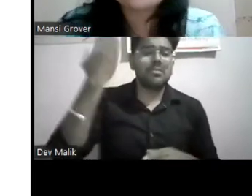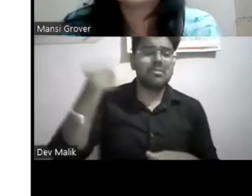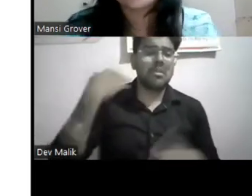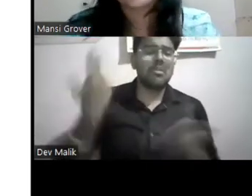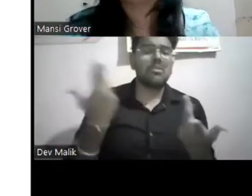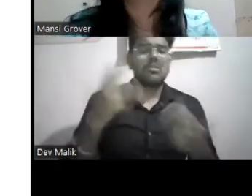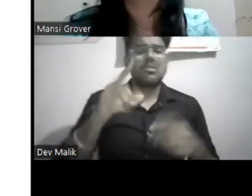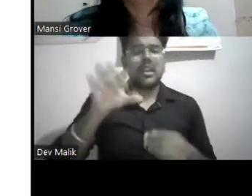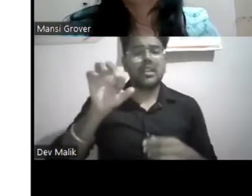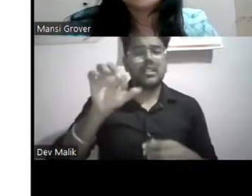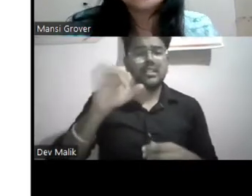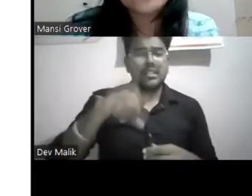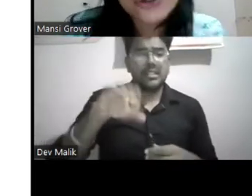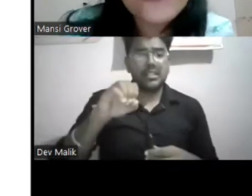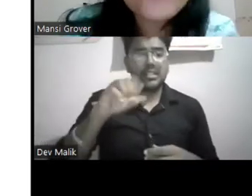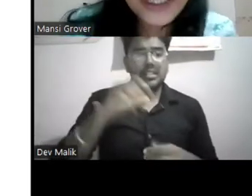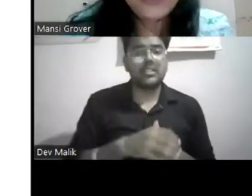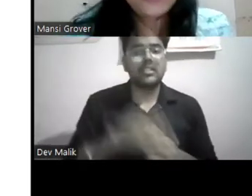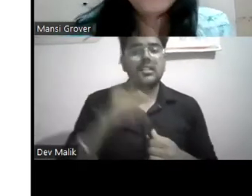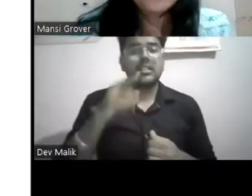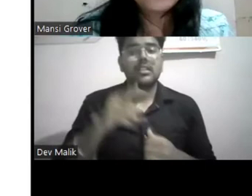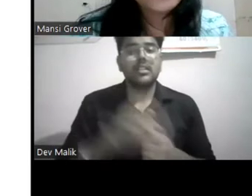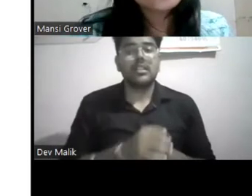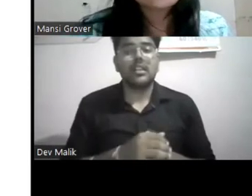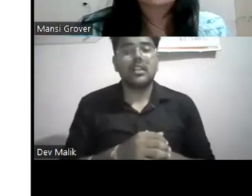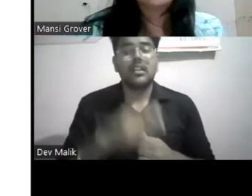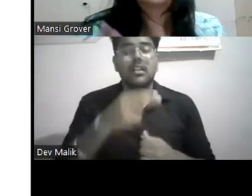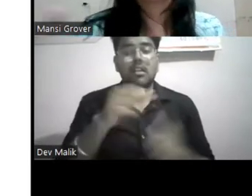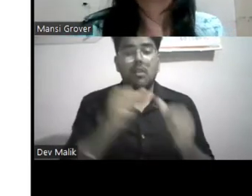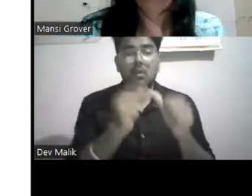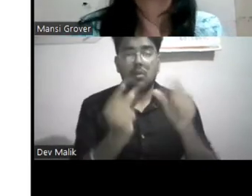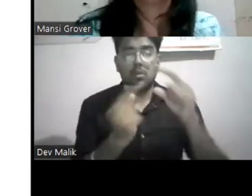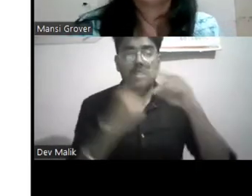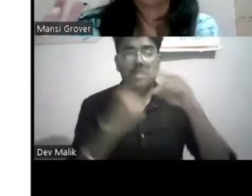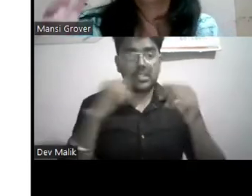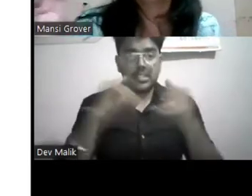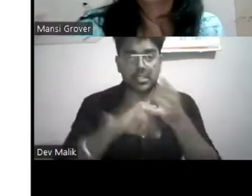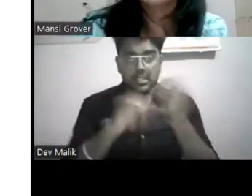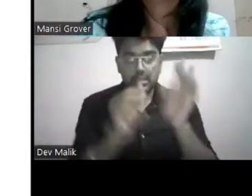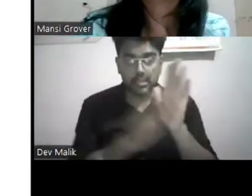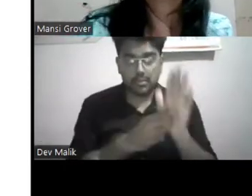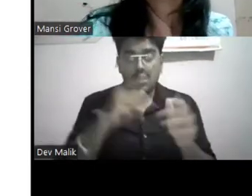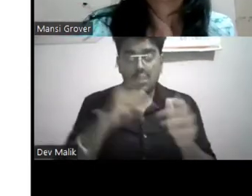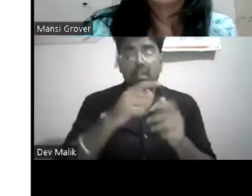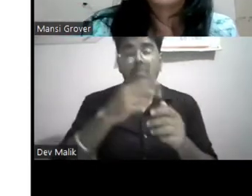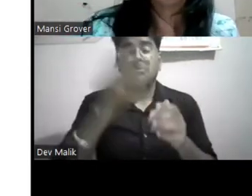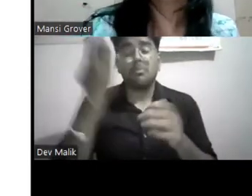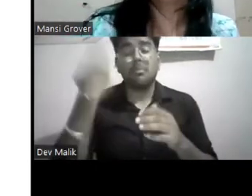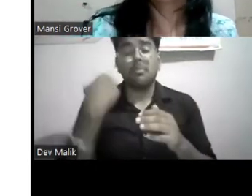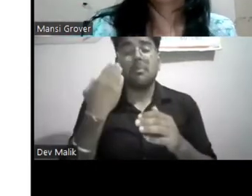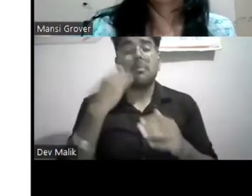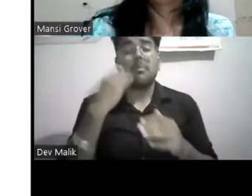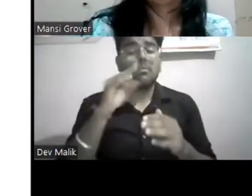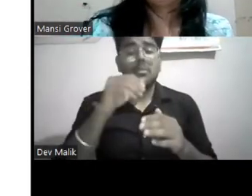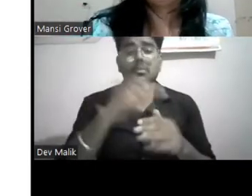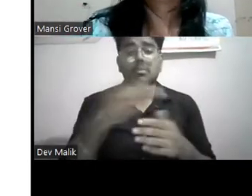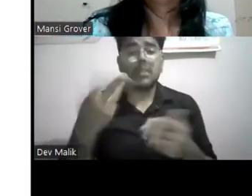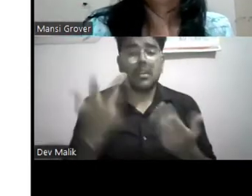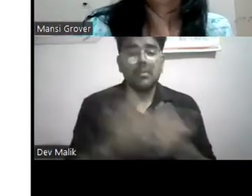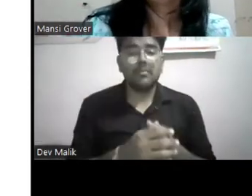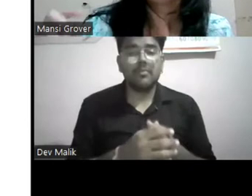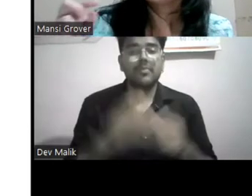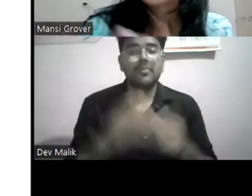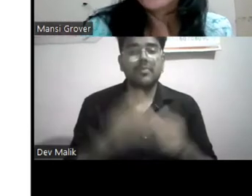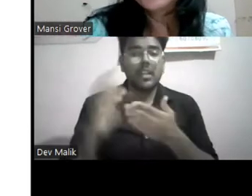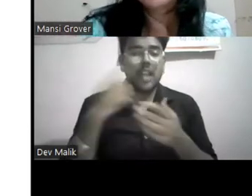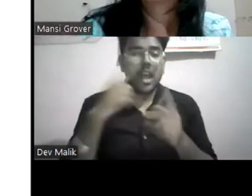known as childhood schizophrenia. It was also equated with a mental illness, right?